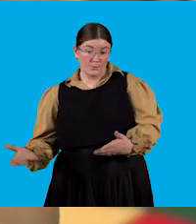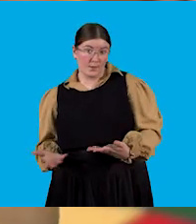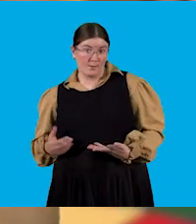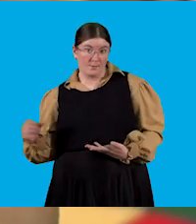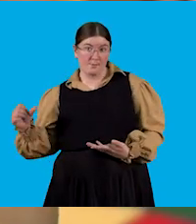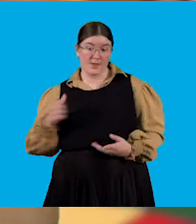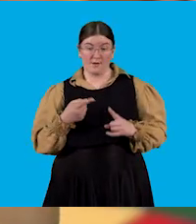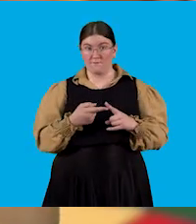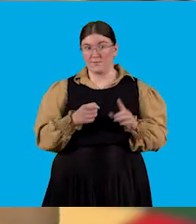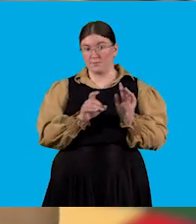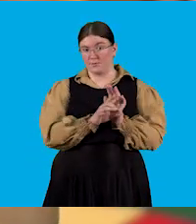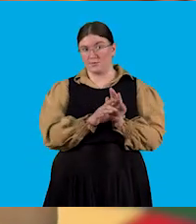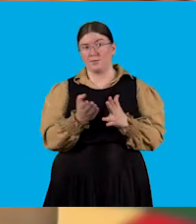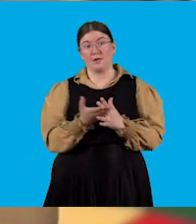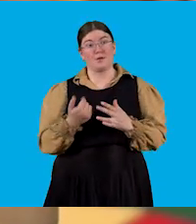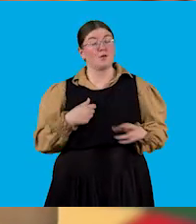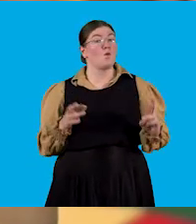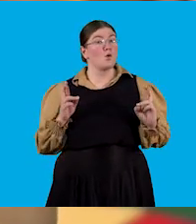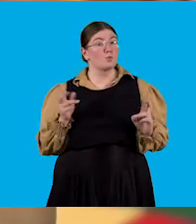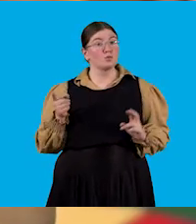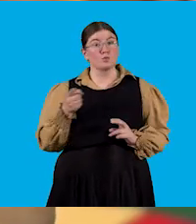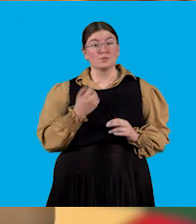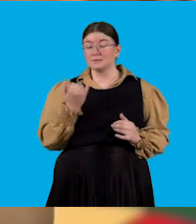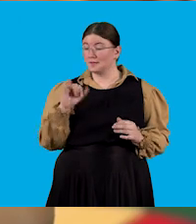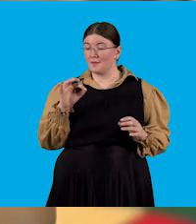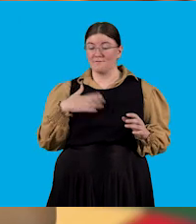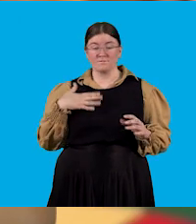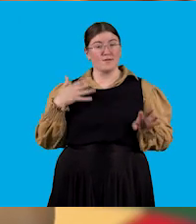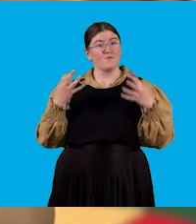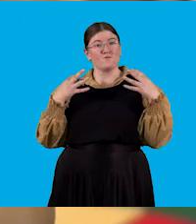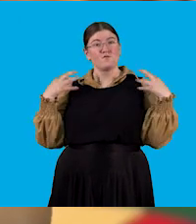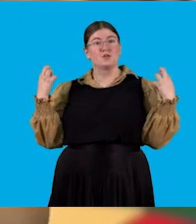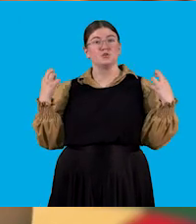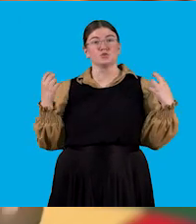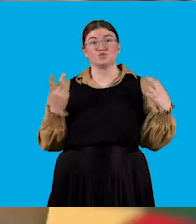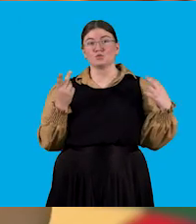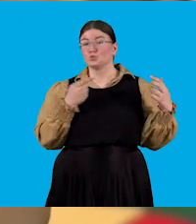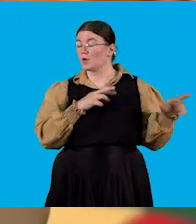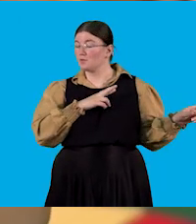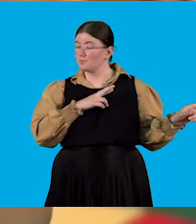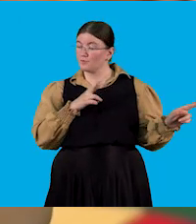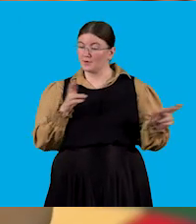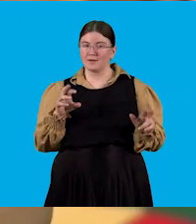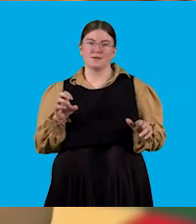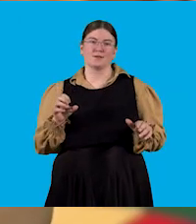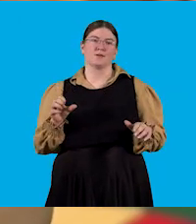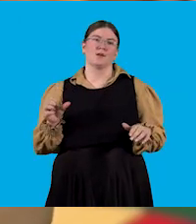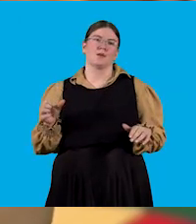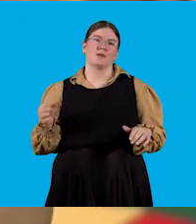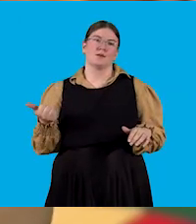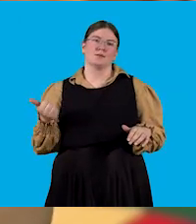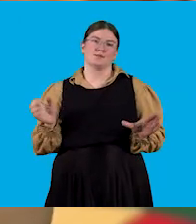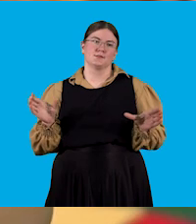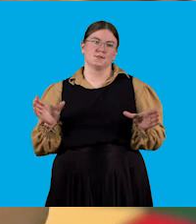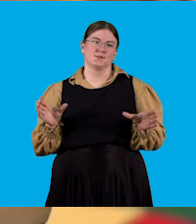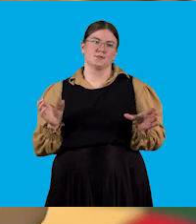Welcome back from the break. I hope you are still refreshed and are ready for this next segment